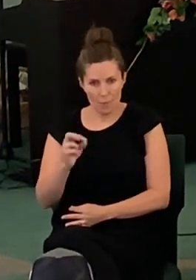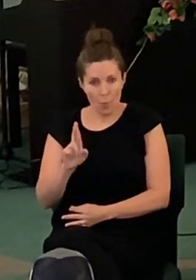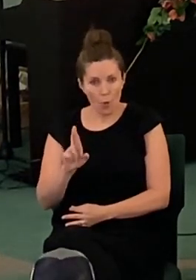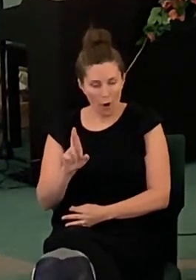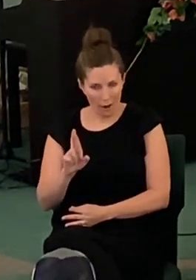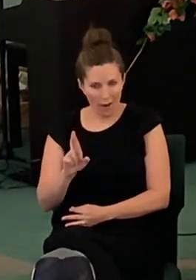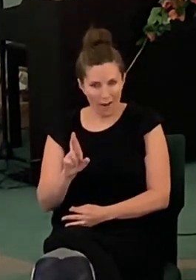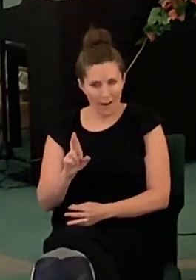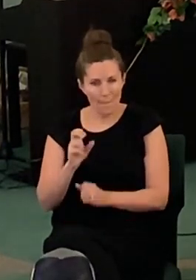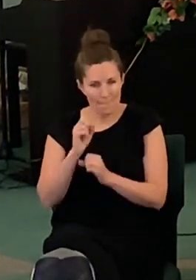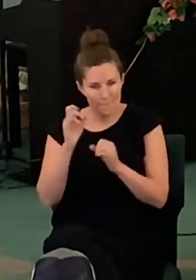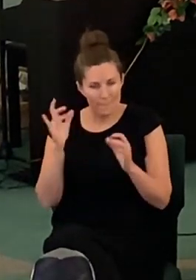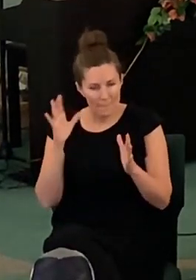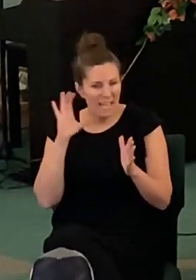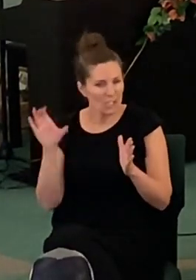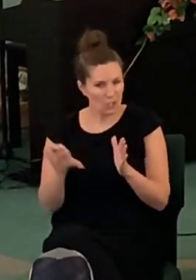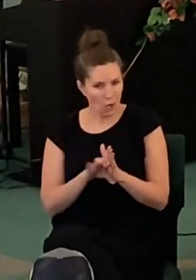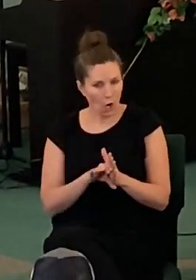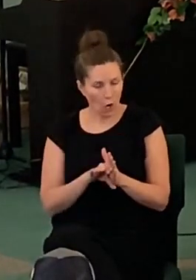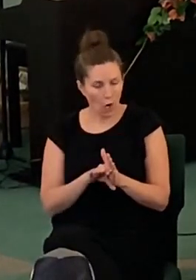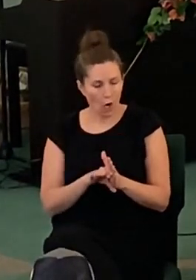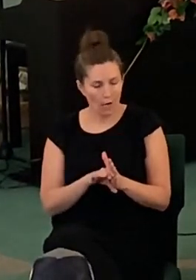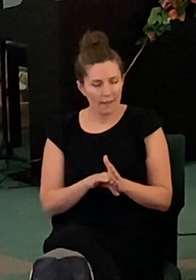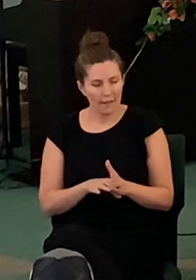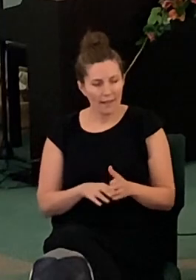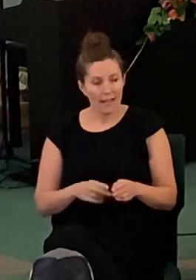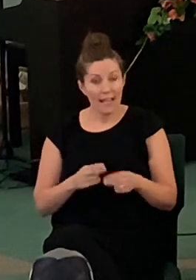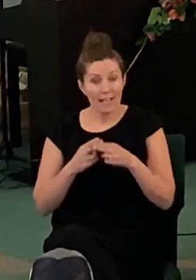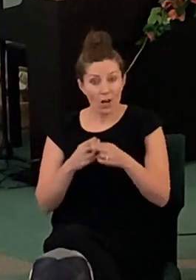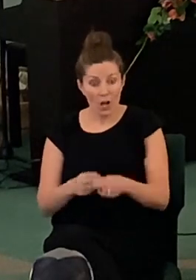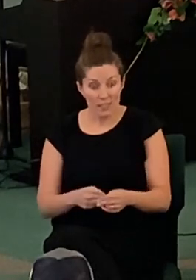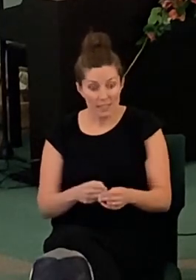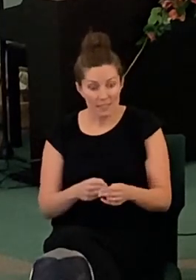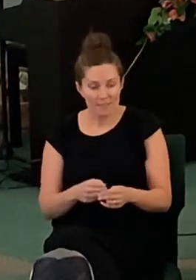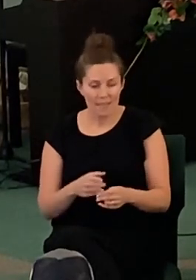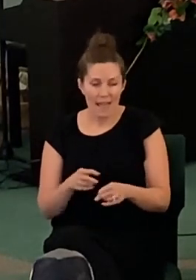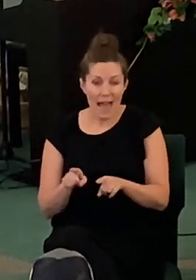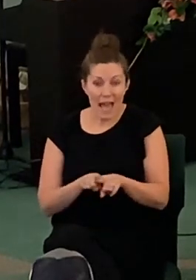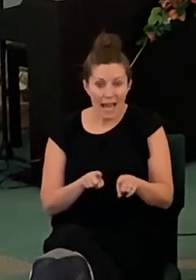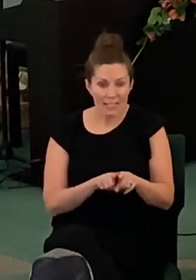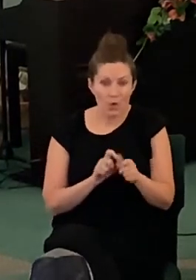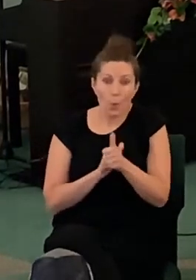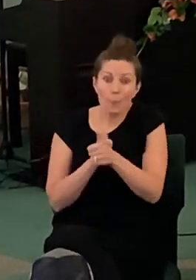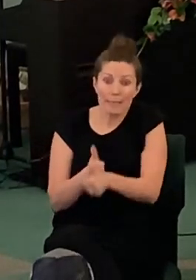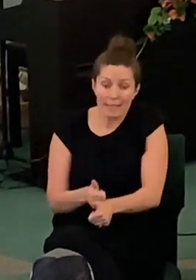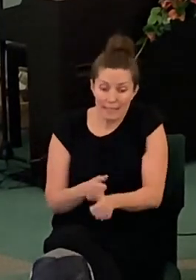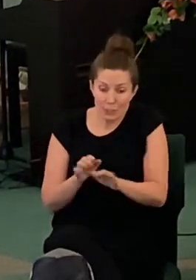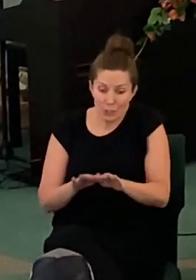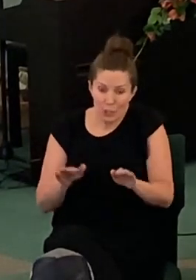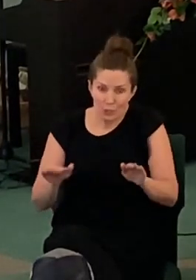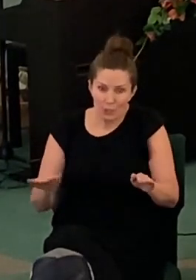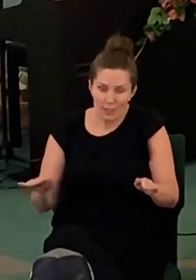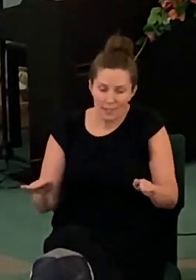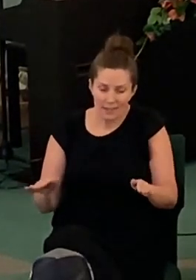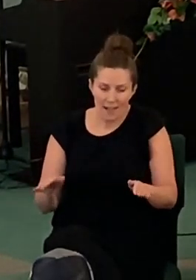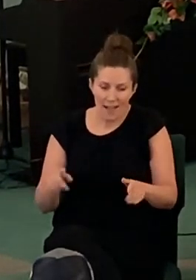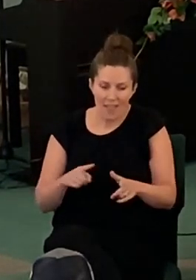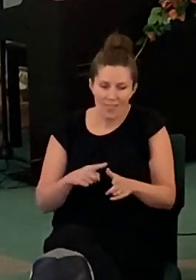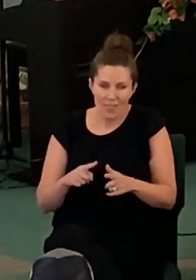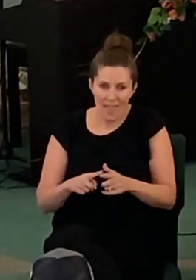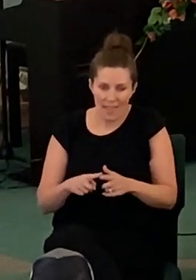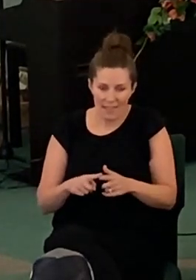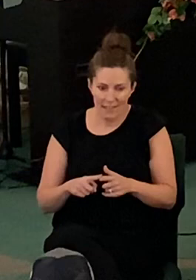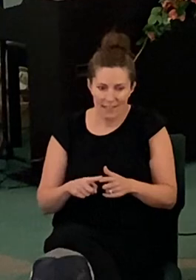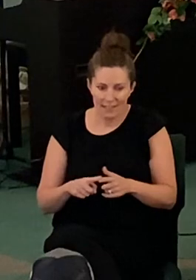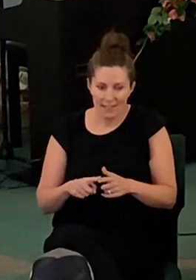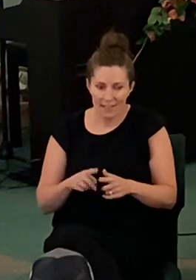here. He calls them as obedient children, he says in verse 14. Then in verse 15, he references